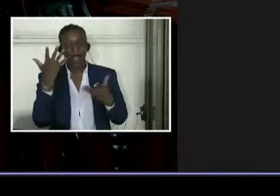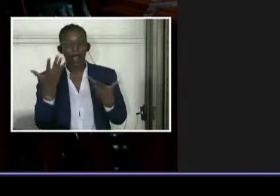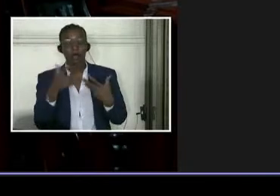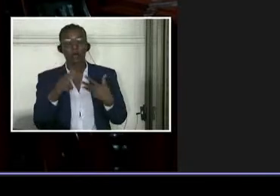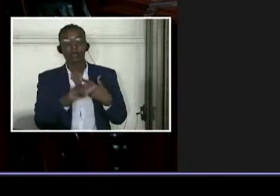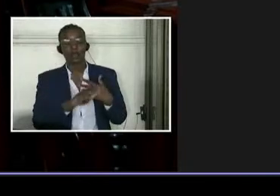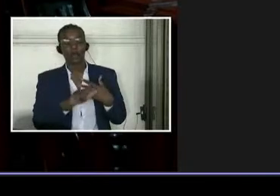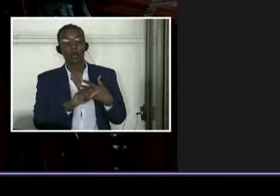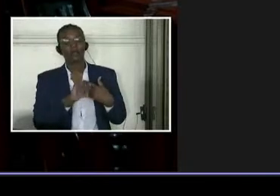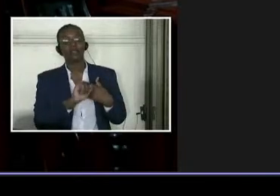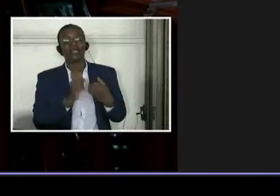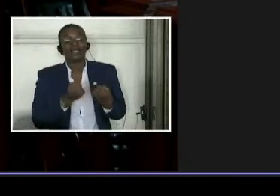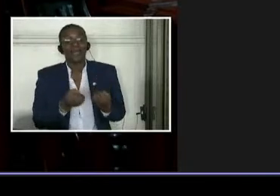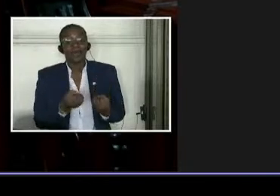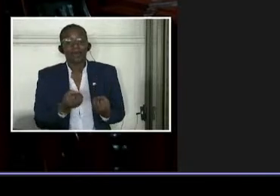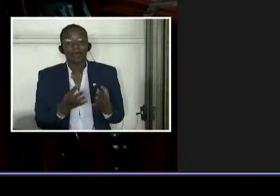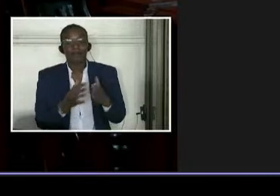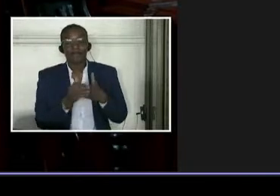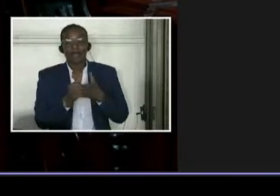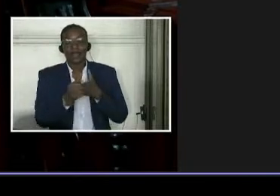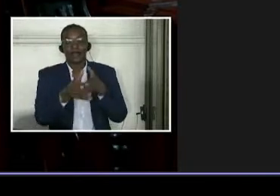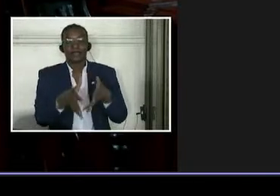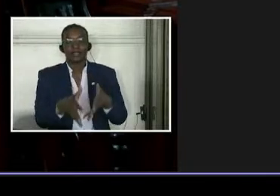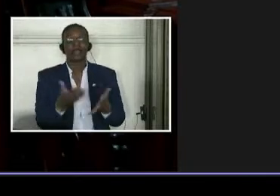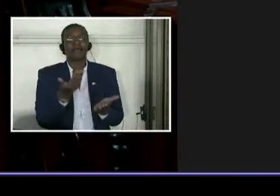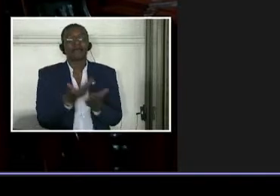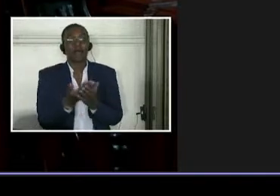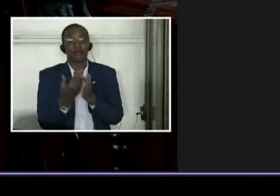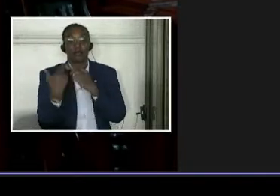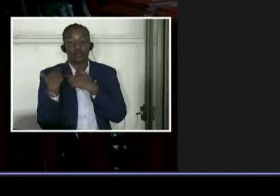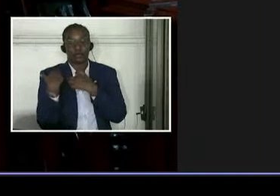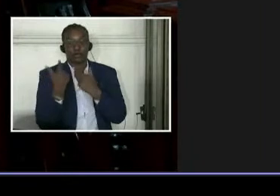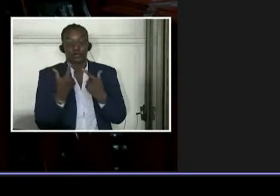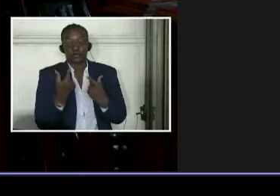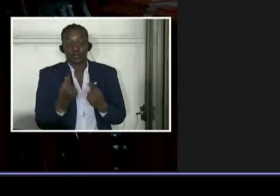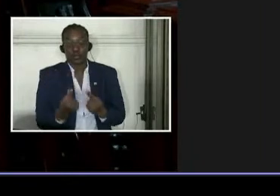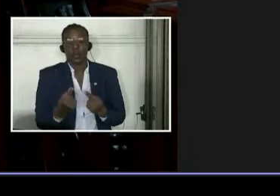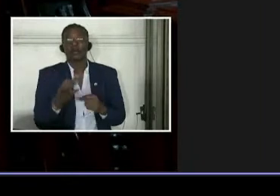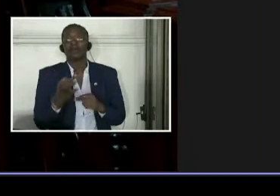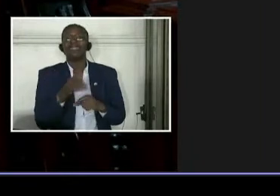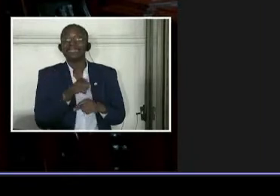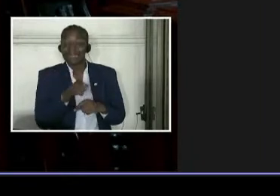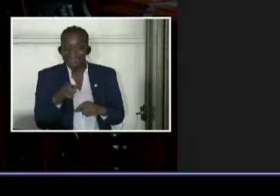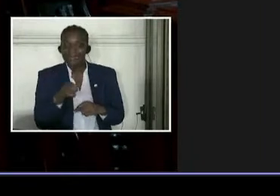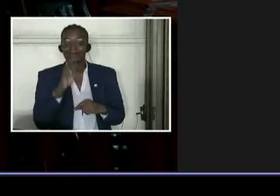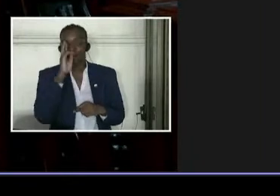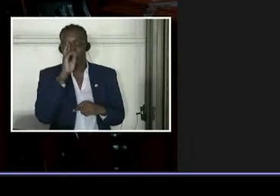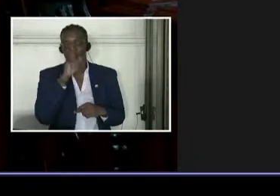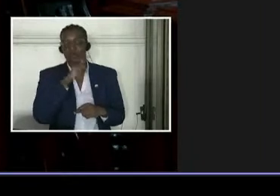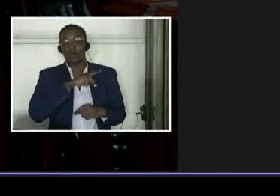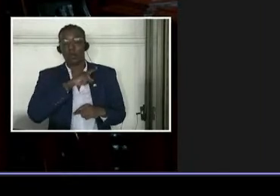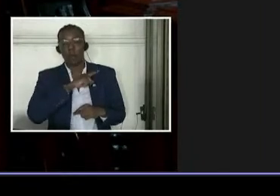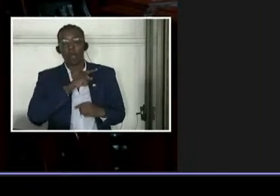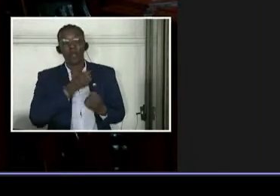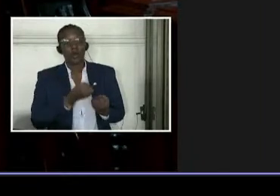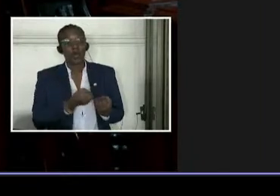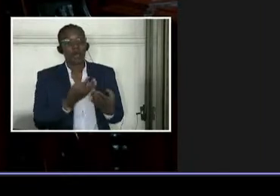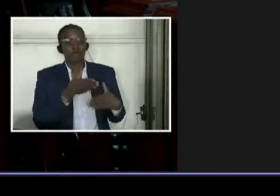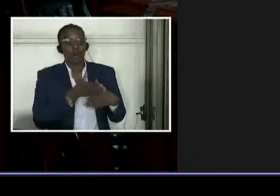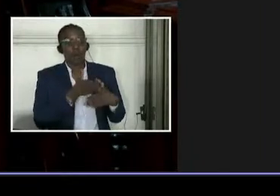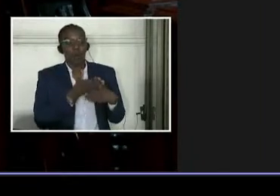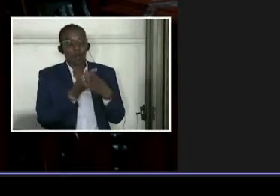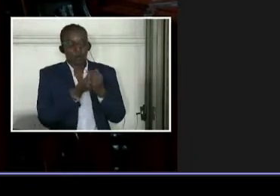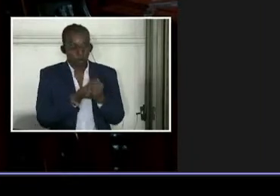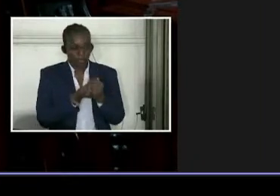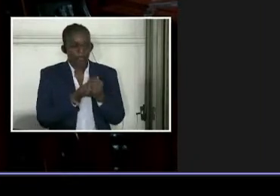local level. They provide the leadership that is honest, accountable, and consensus-seeking. It is for these reasons we offer to work